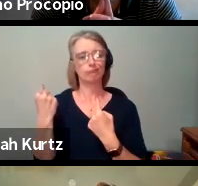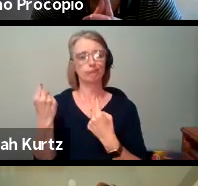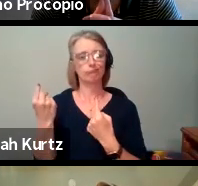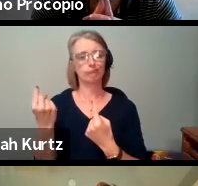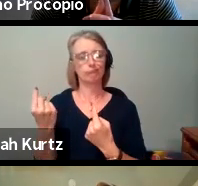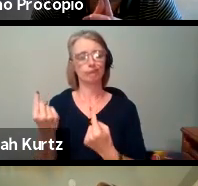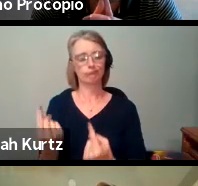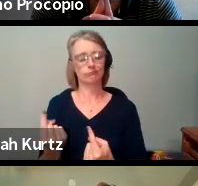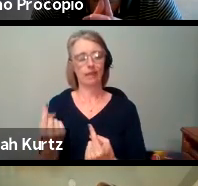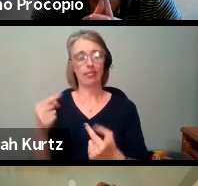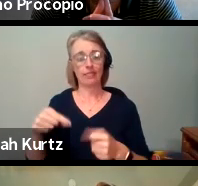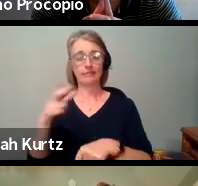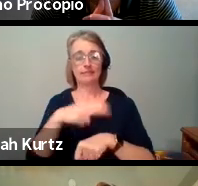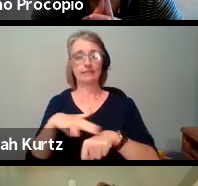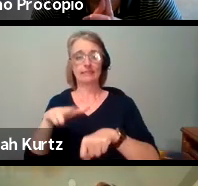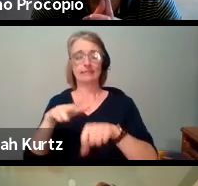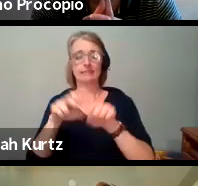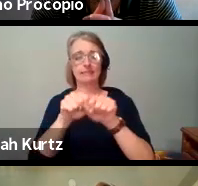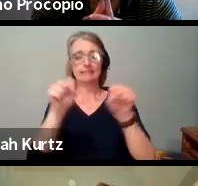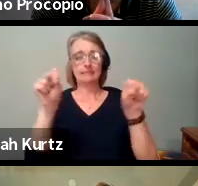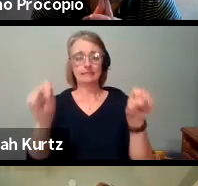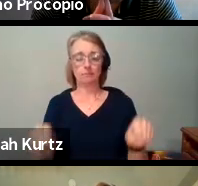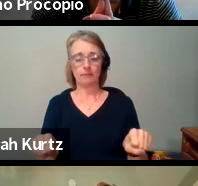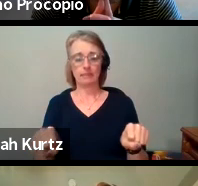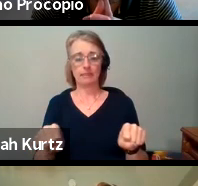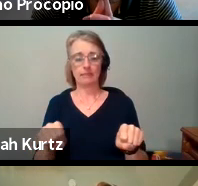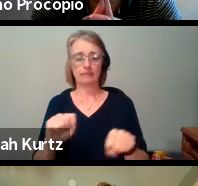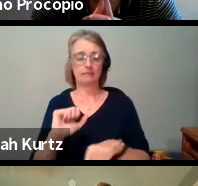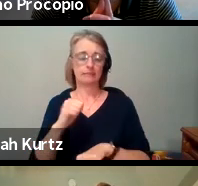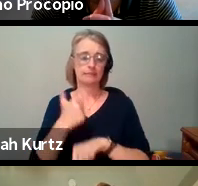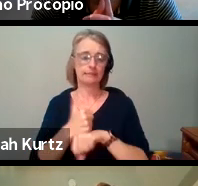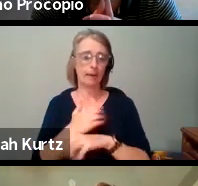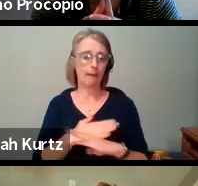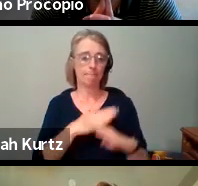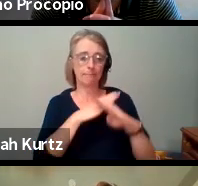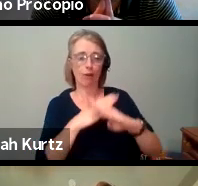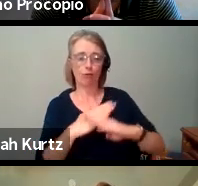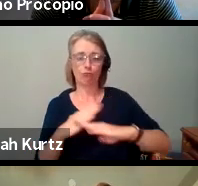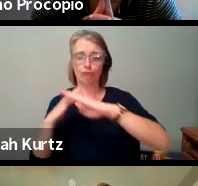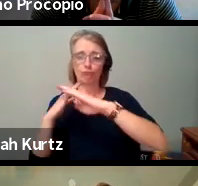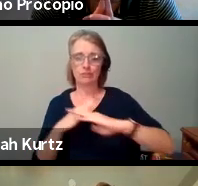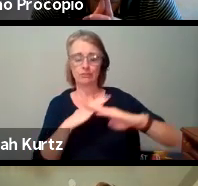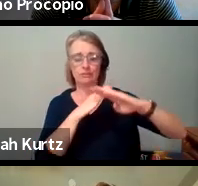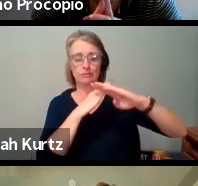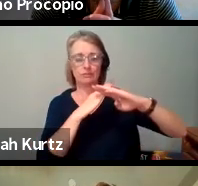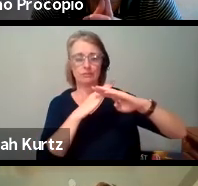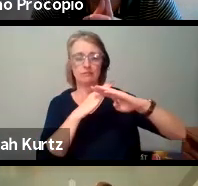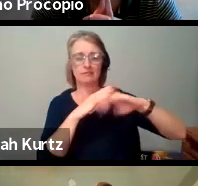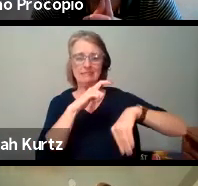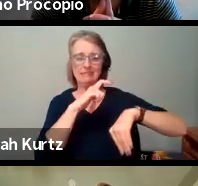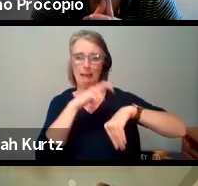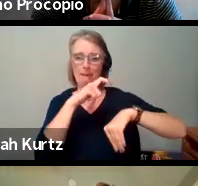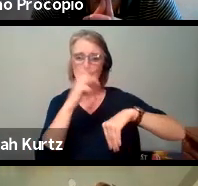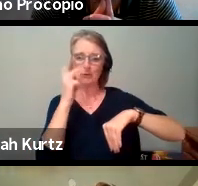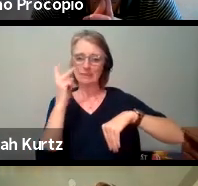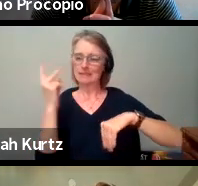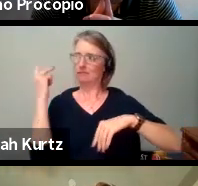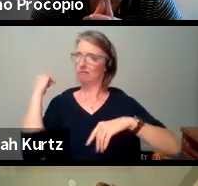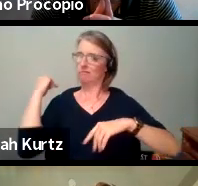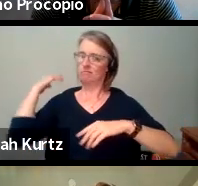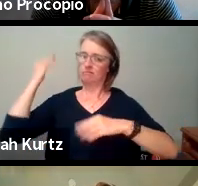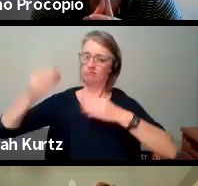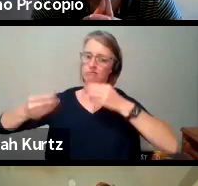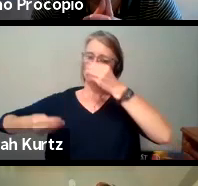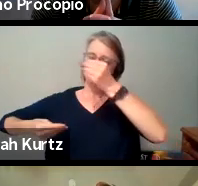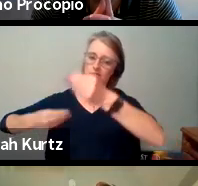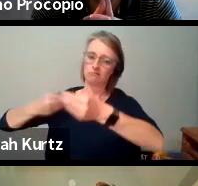that this nation has systematically placed barriers, and you can mark time, whether it's slavery and then